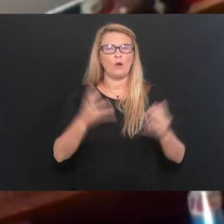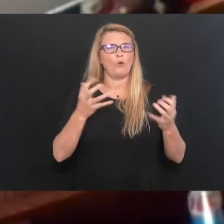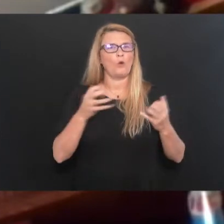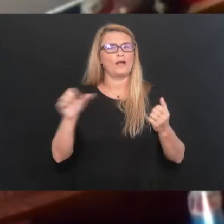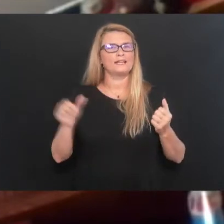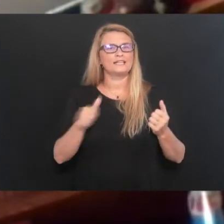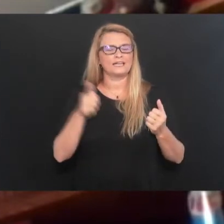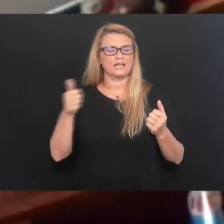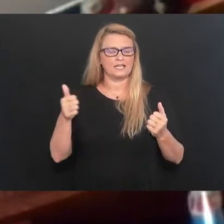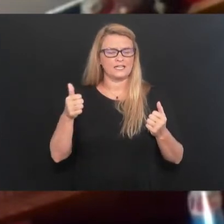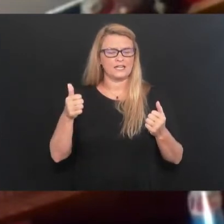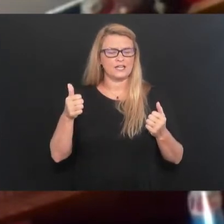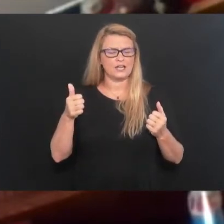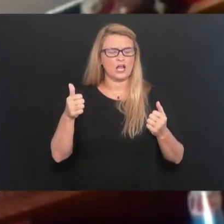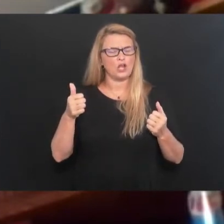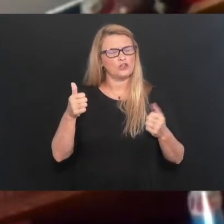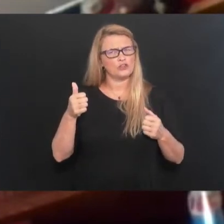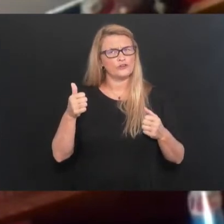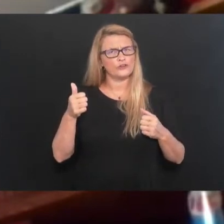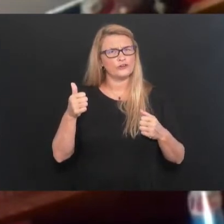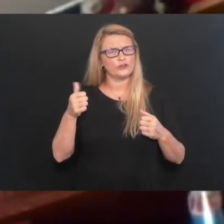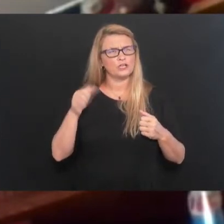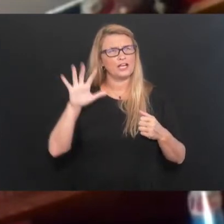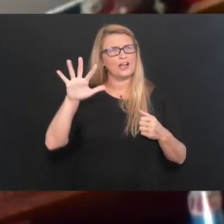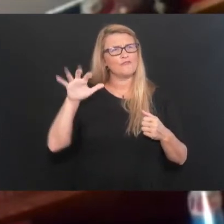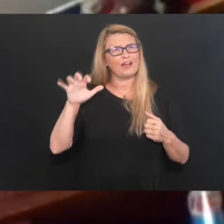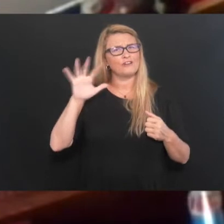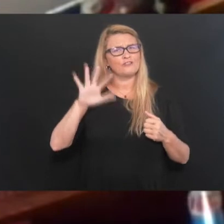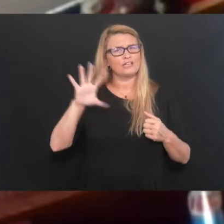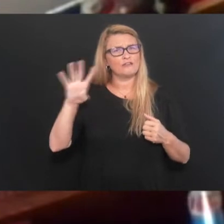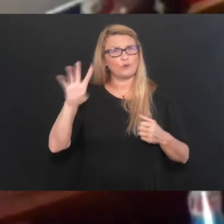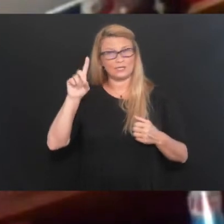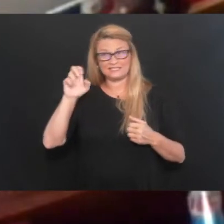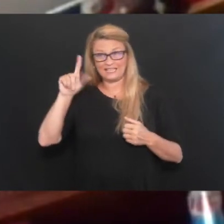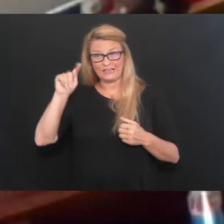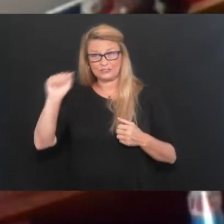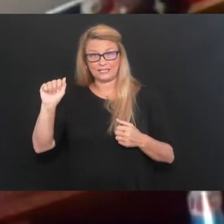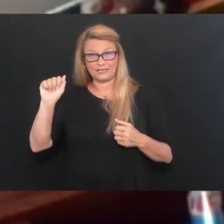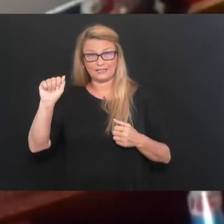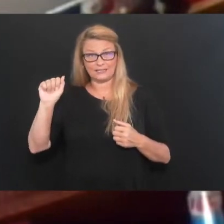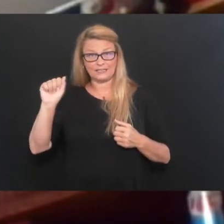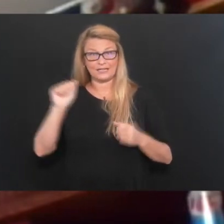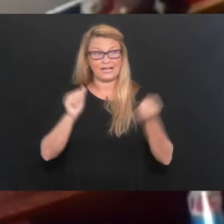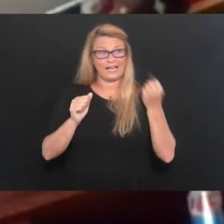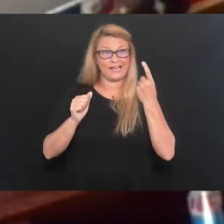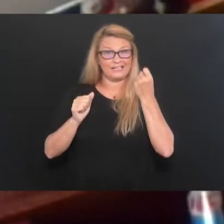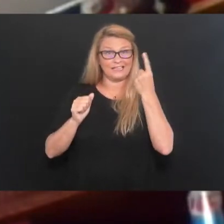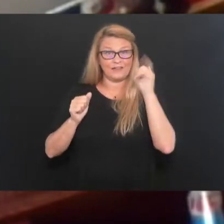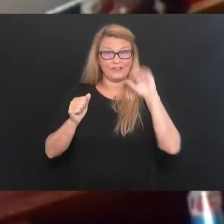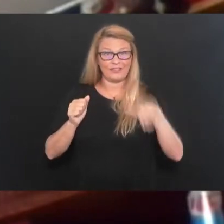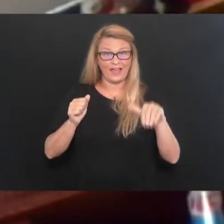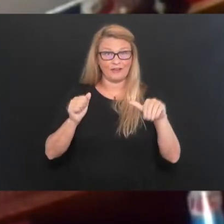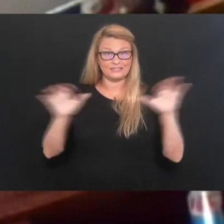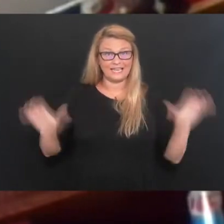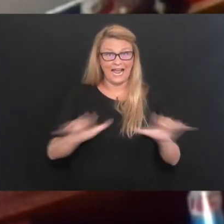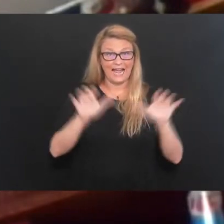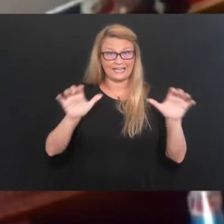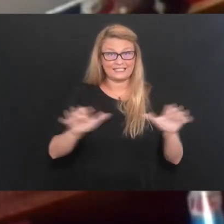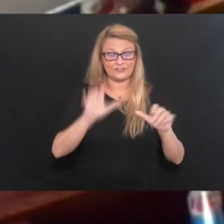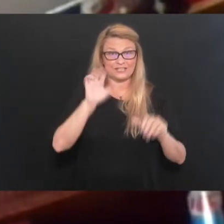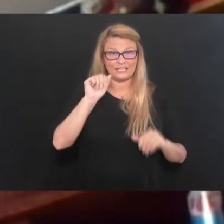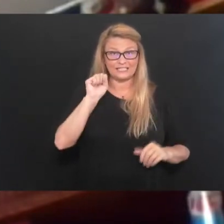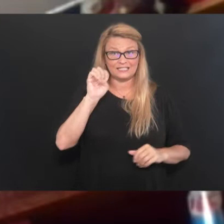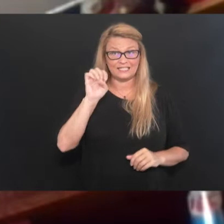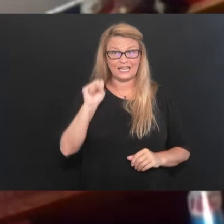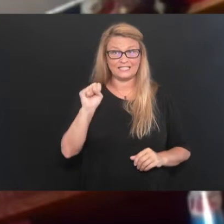Delta numbers. There's 554 Delta cases at the moment, 11,000 some active cases, and there